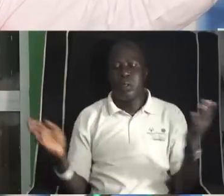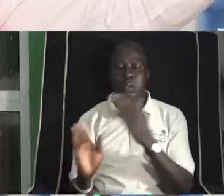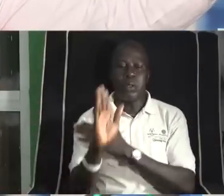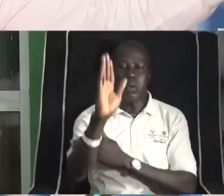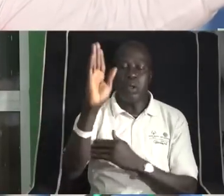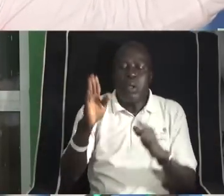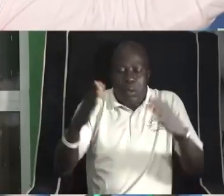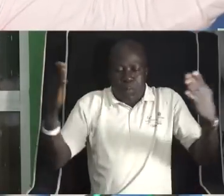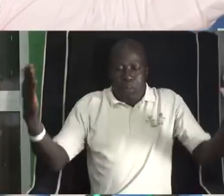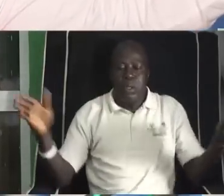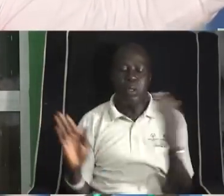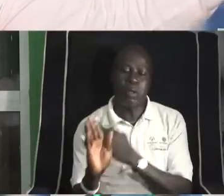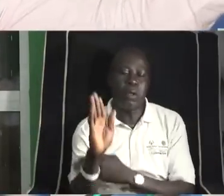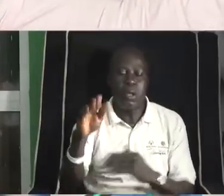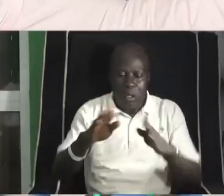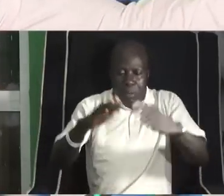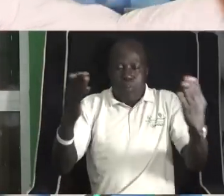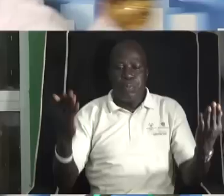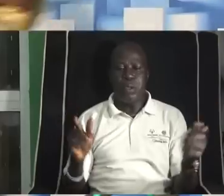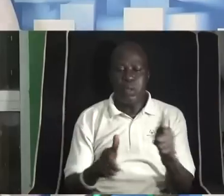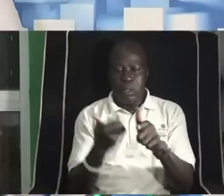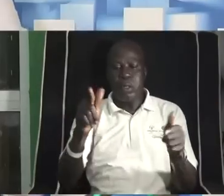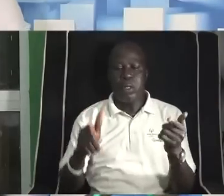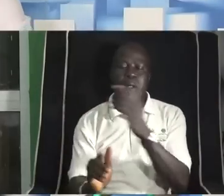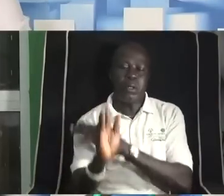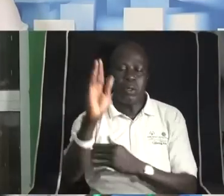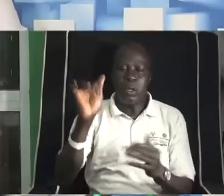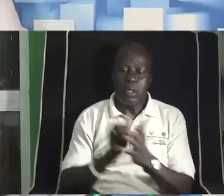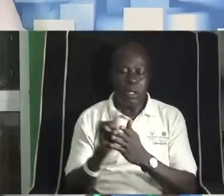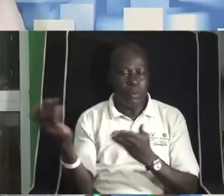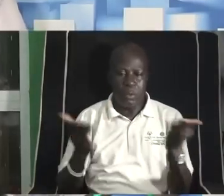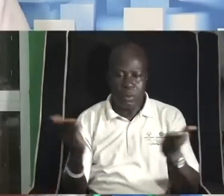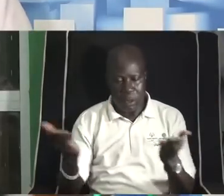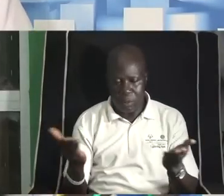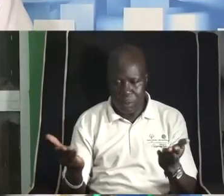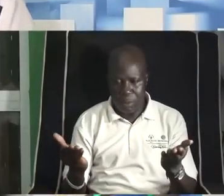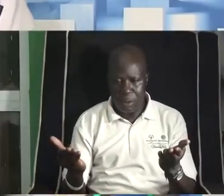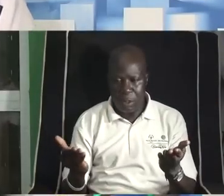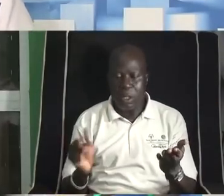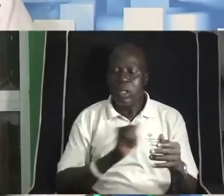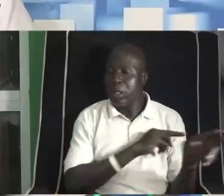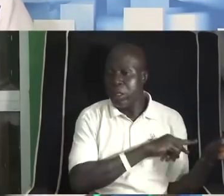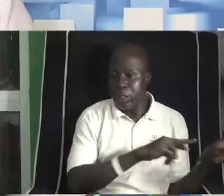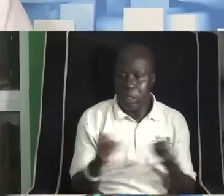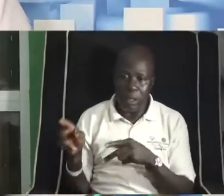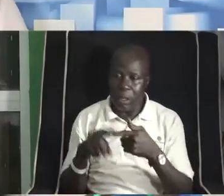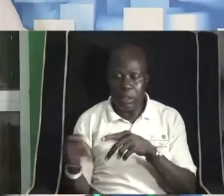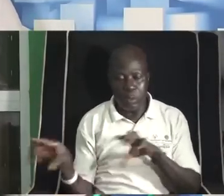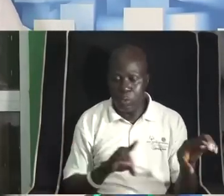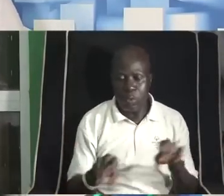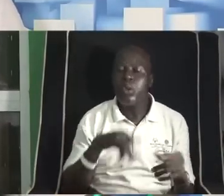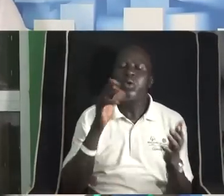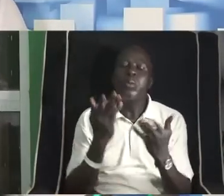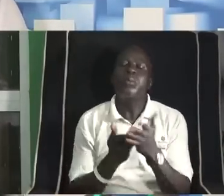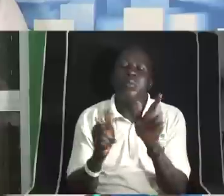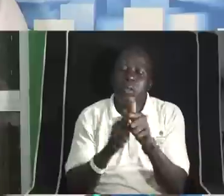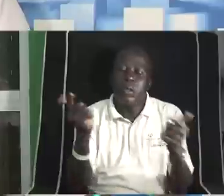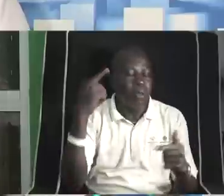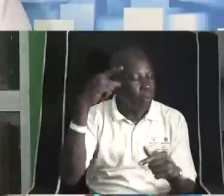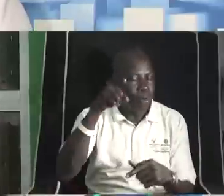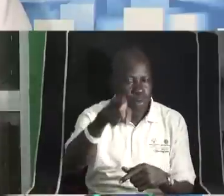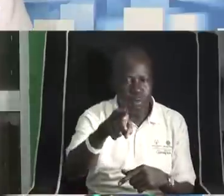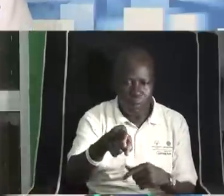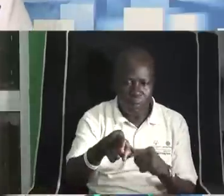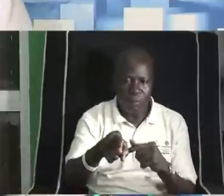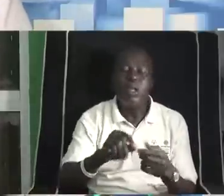God. Tó tóbi. A big God. Tó tóbi. A great God. Ó ní èmi ń sìn. He's the one that I serve. Ó ṣe tán láti ṣe nǹkan ńlá fún. He's ready to do something big for you.